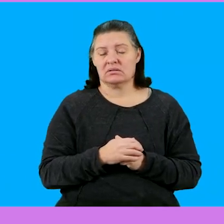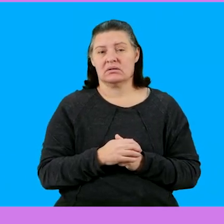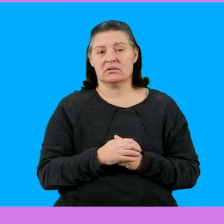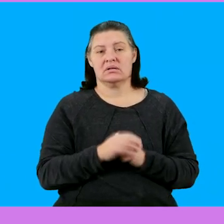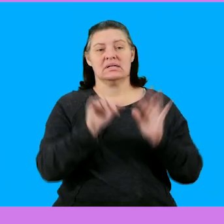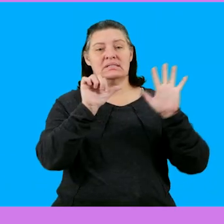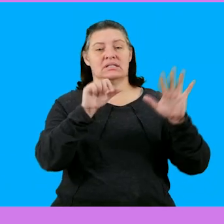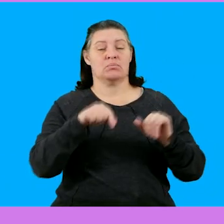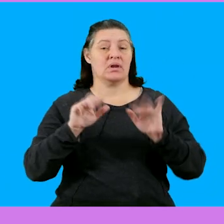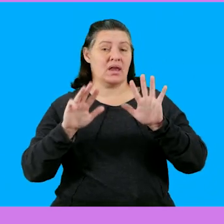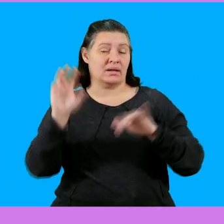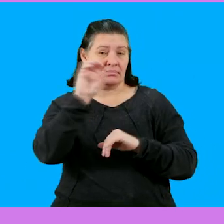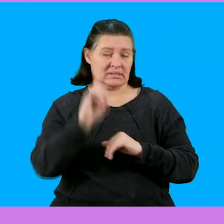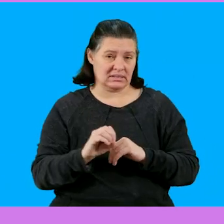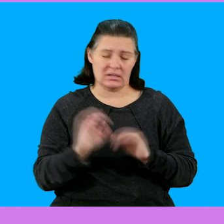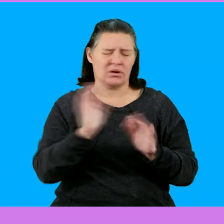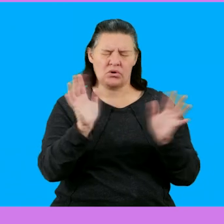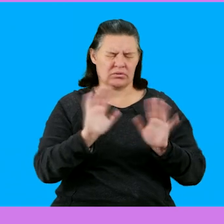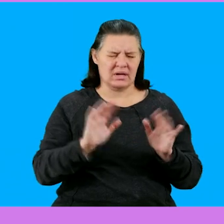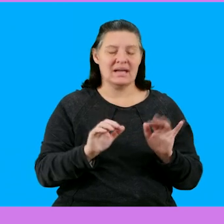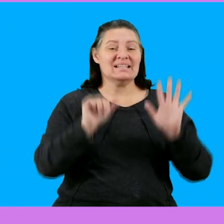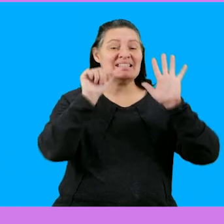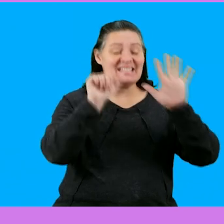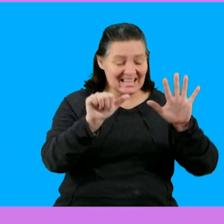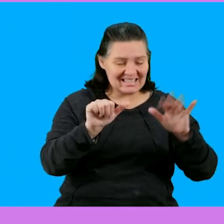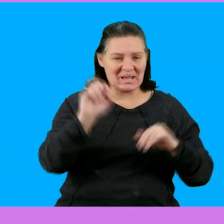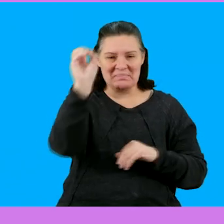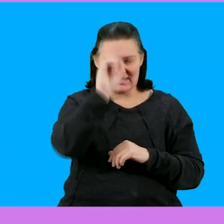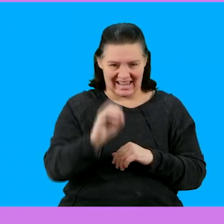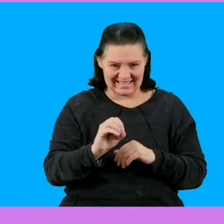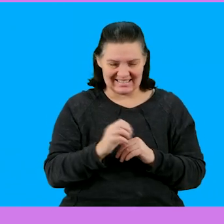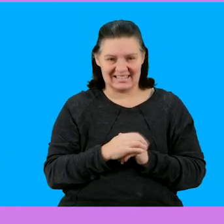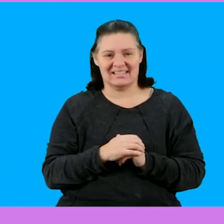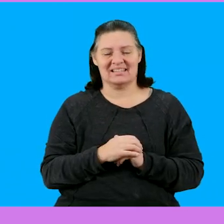take 6.9%, or not 6.9, only 6%,